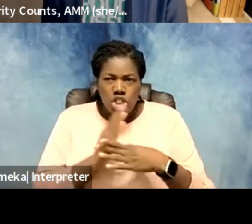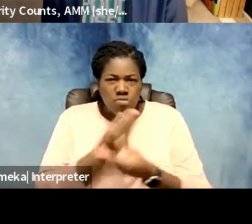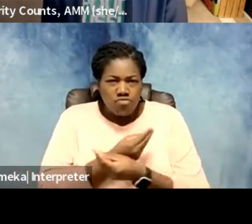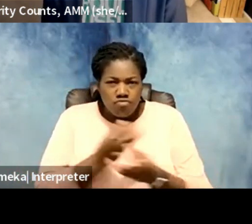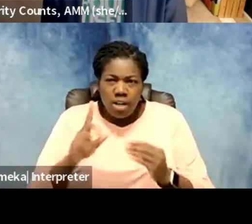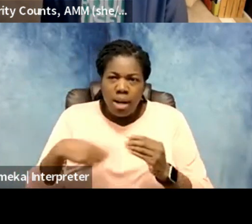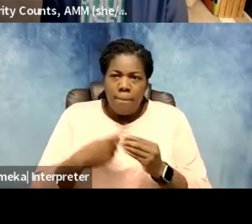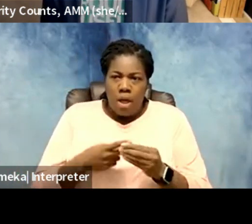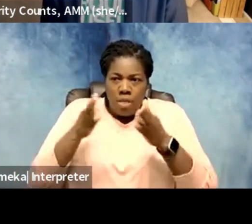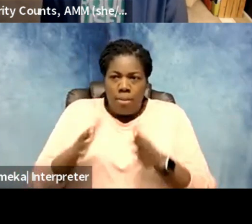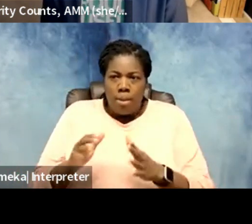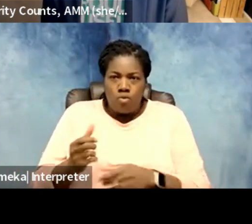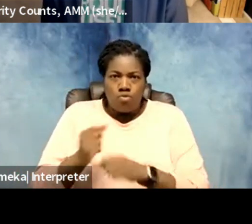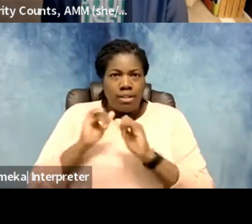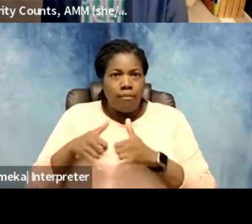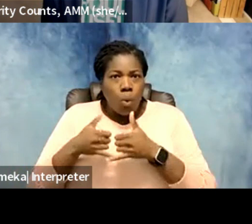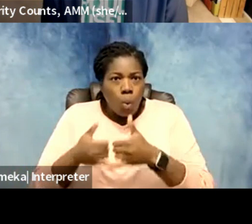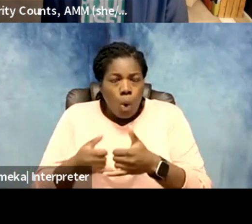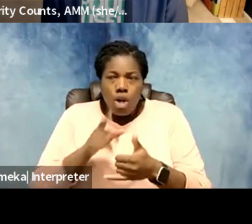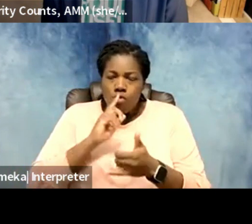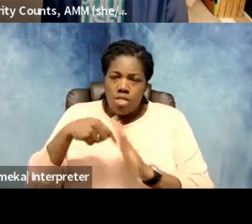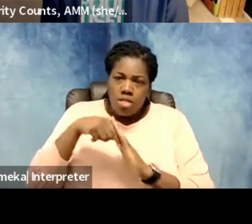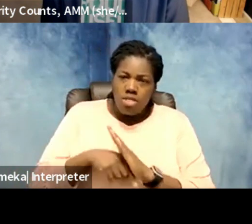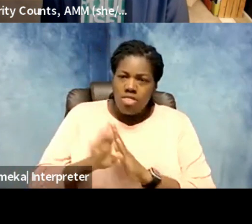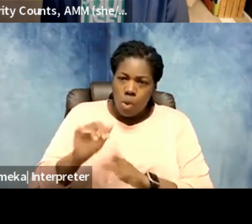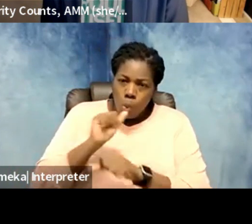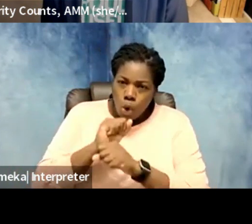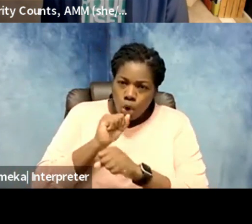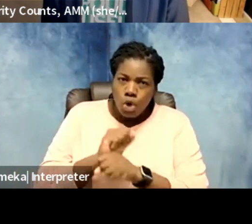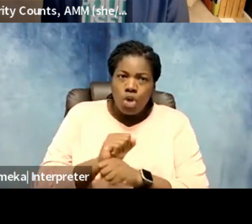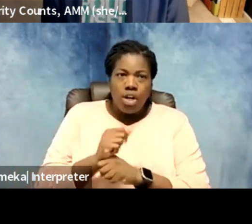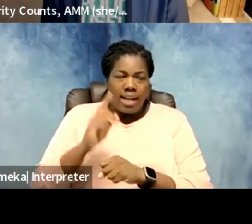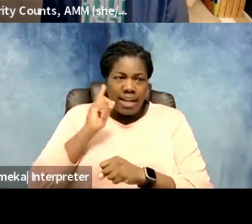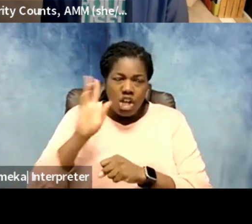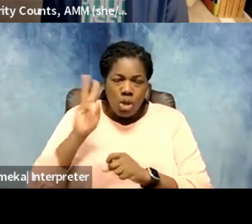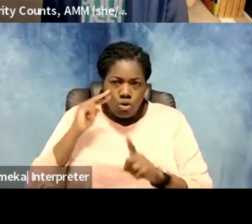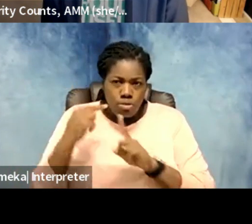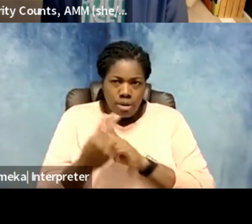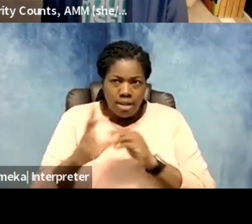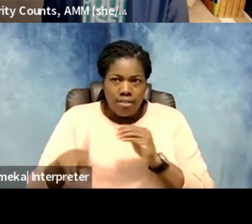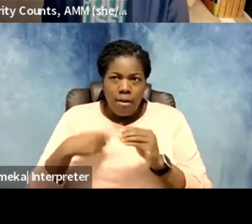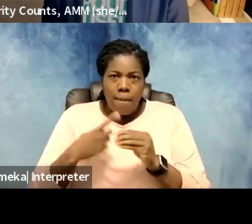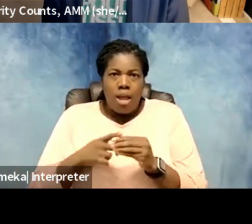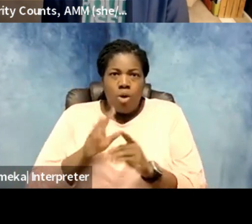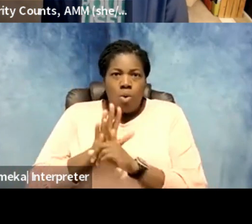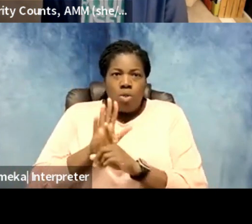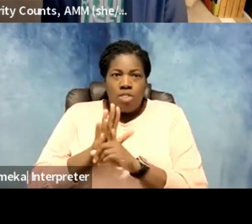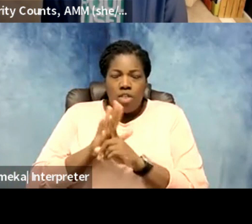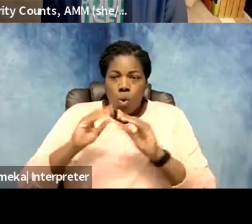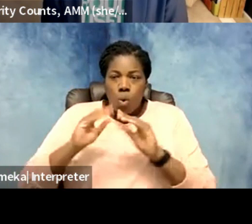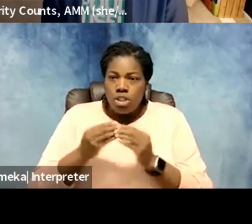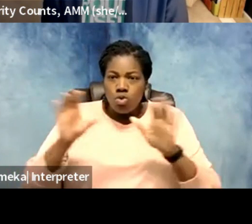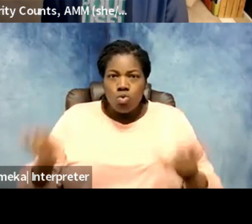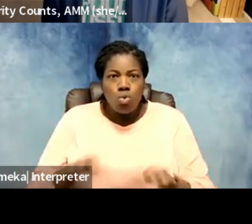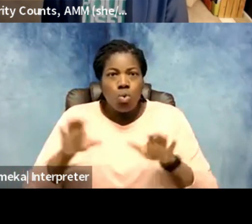our recipients and really do a deep dive into their work and hear their perspectives on what their organizations are doing,